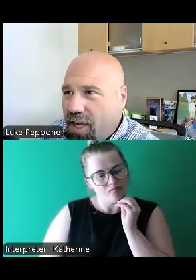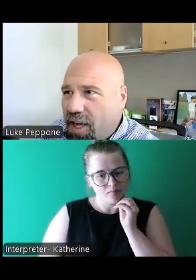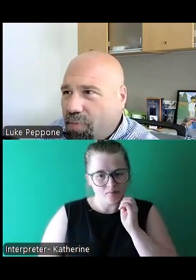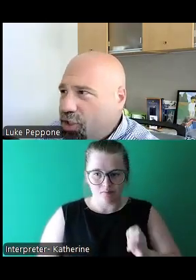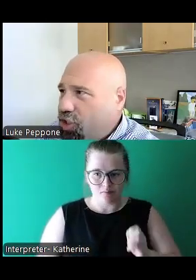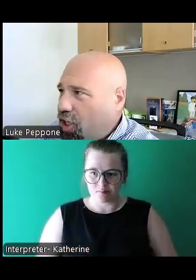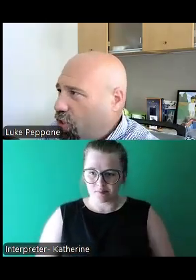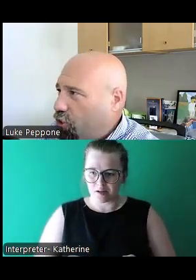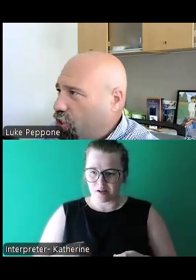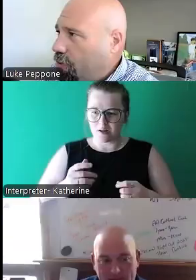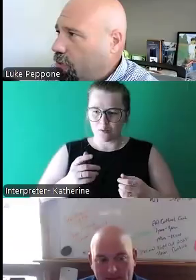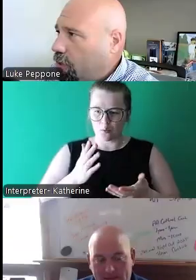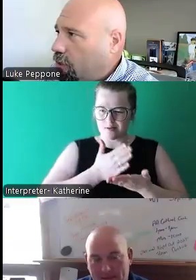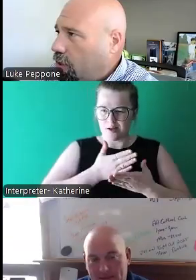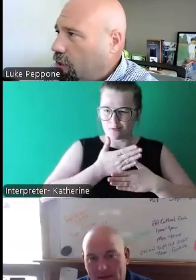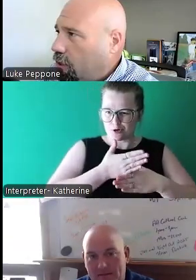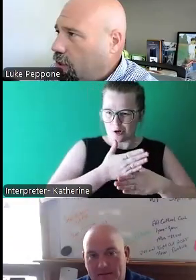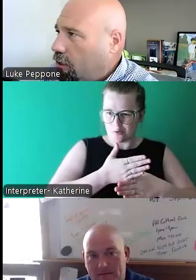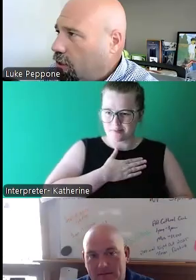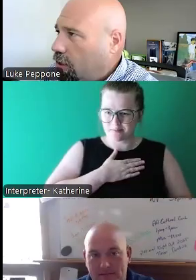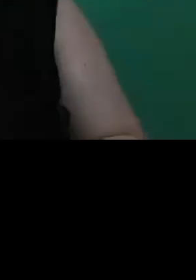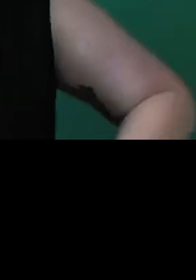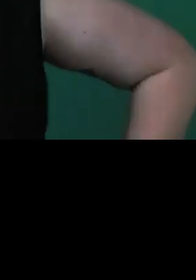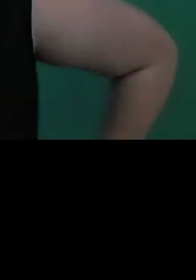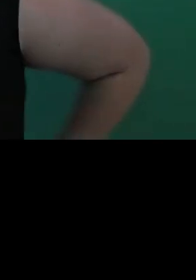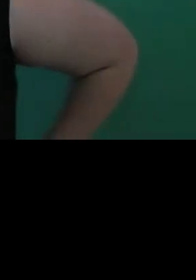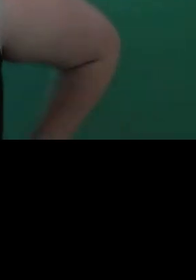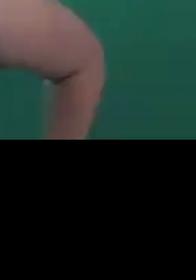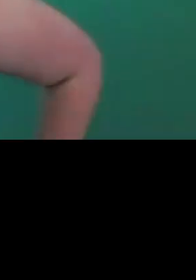Let me end my share for you, John.